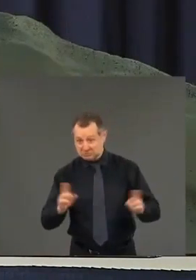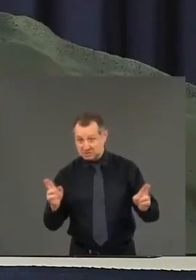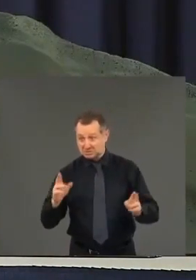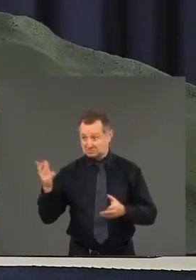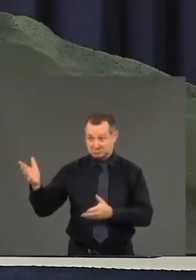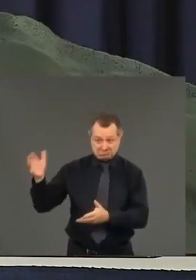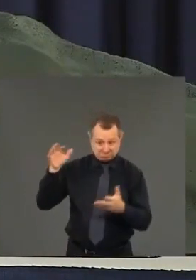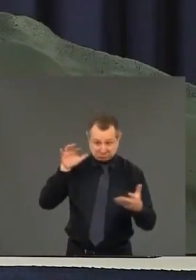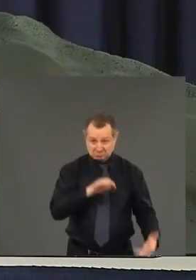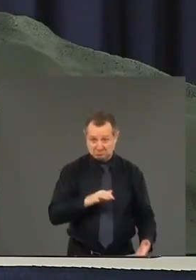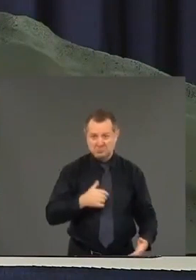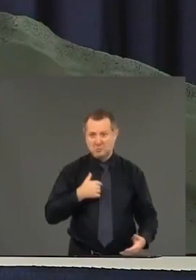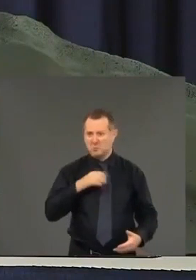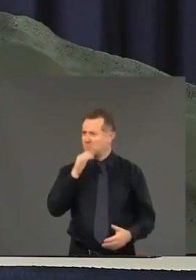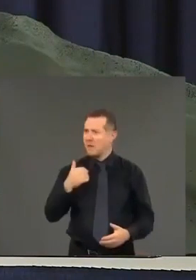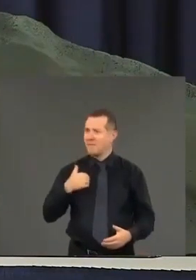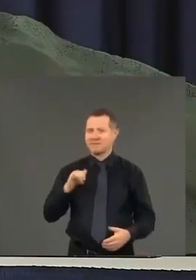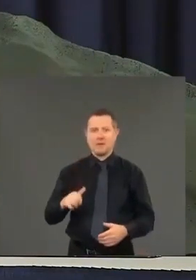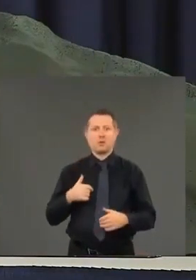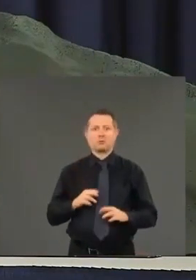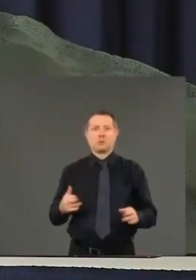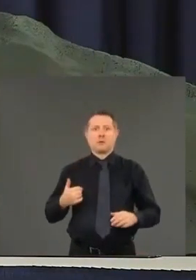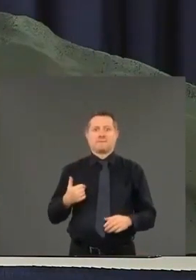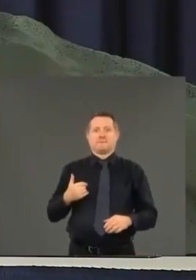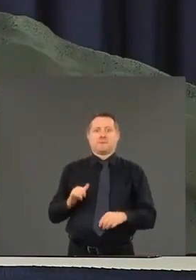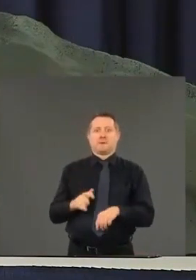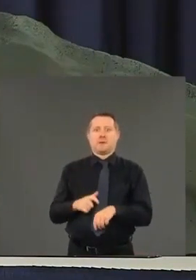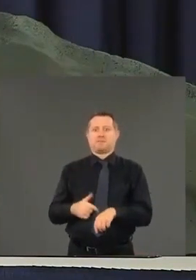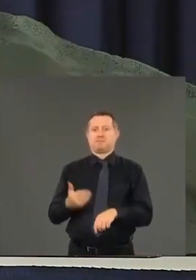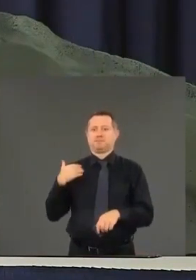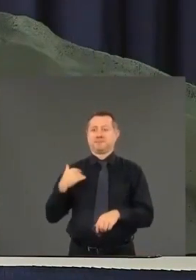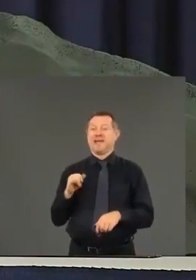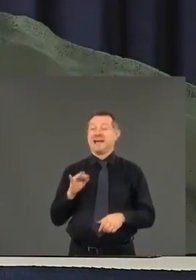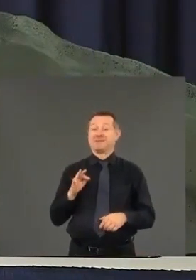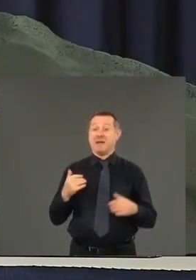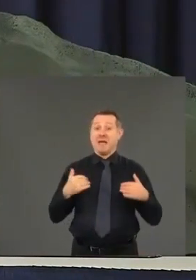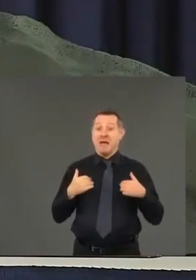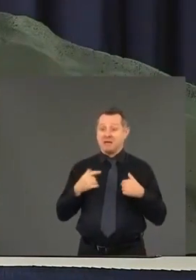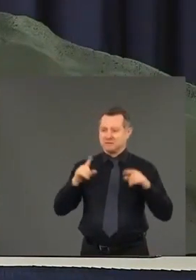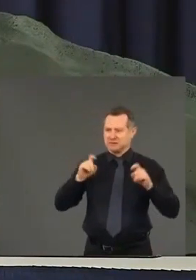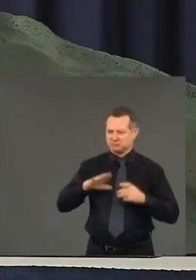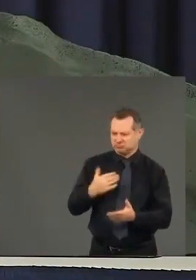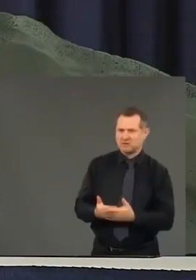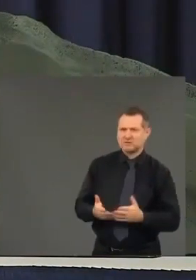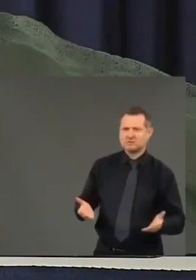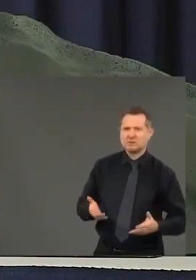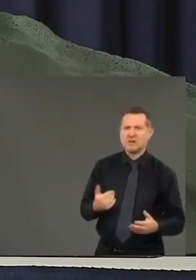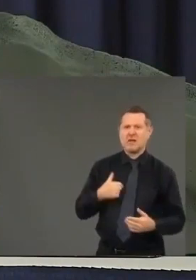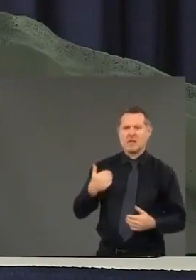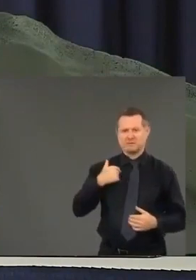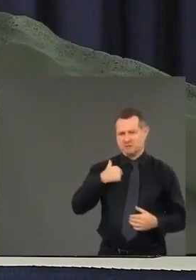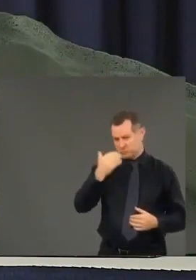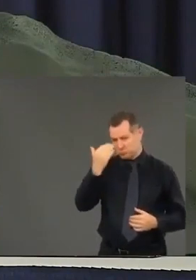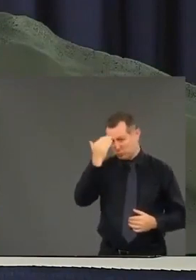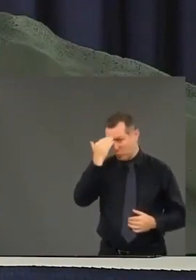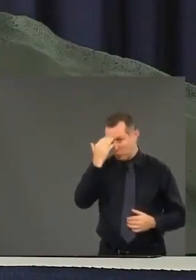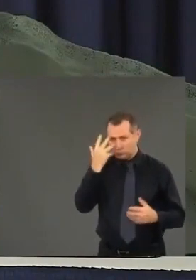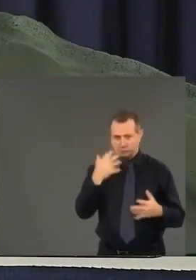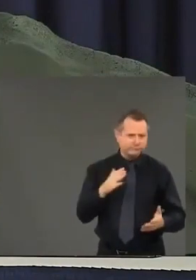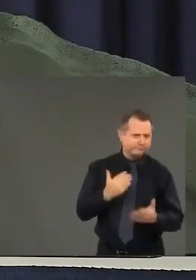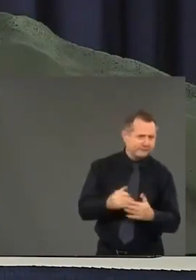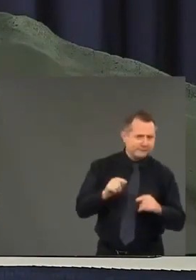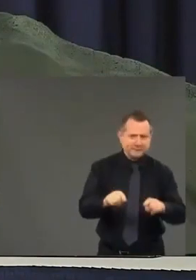not exist, and if we knew the virus was here as early as we knew, start